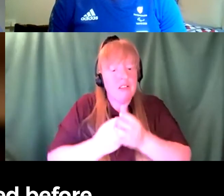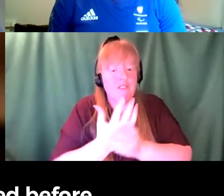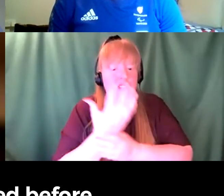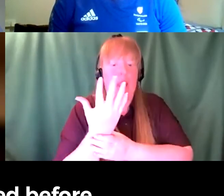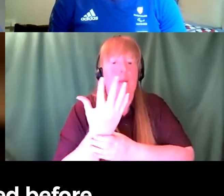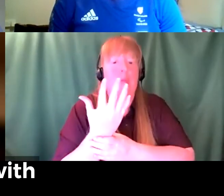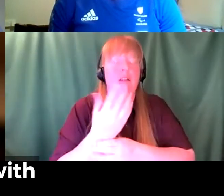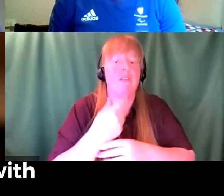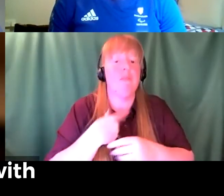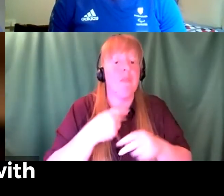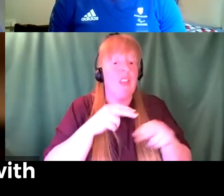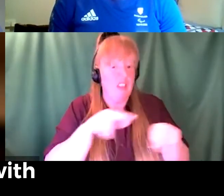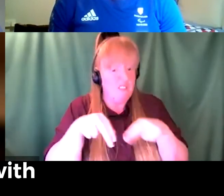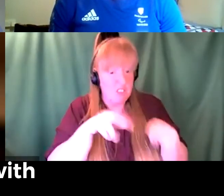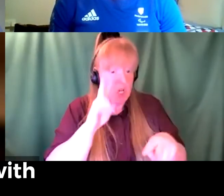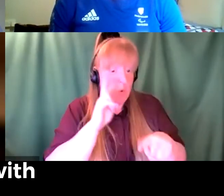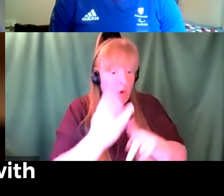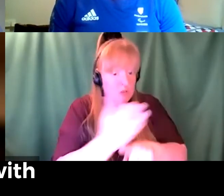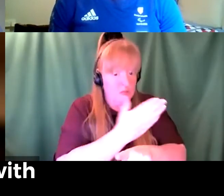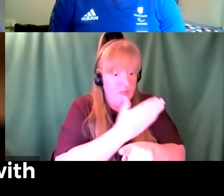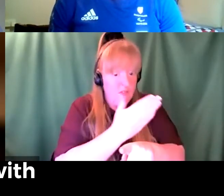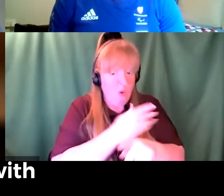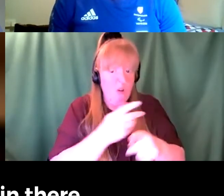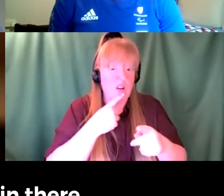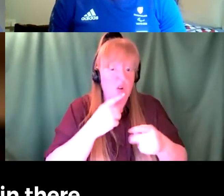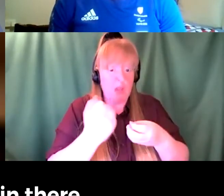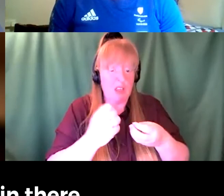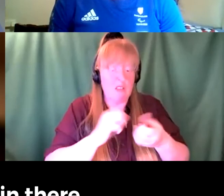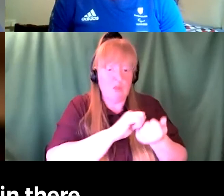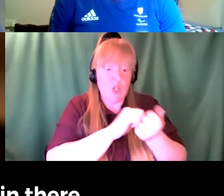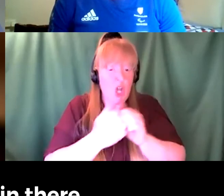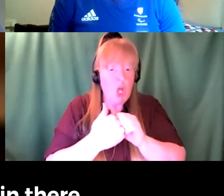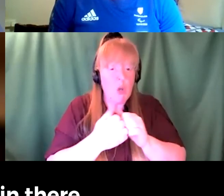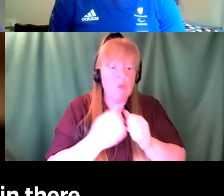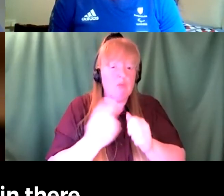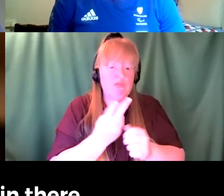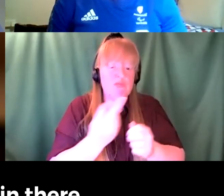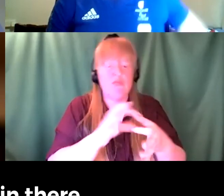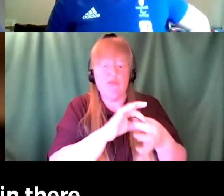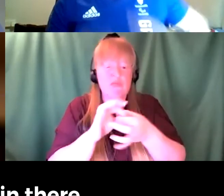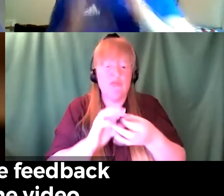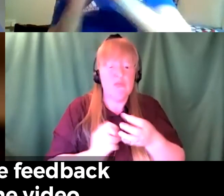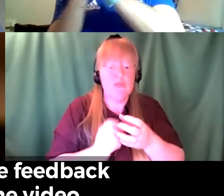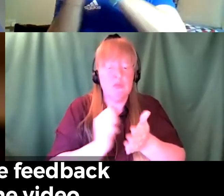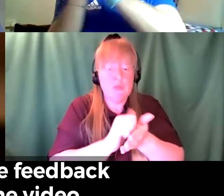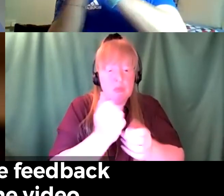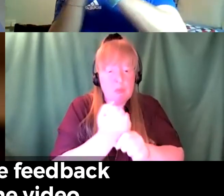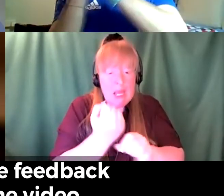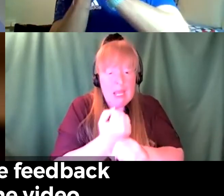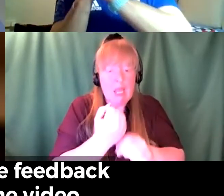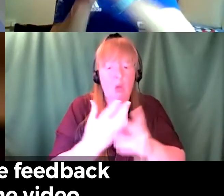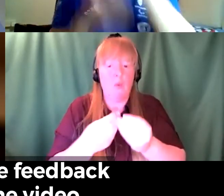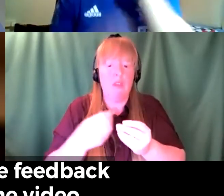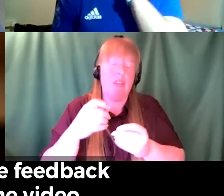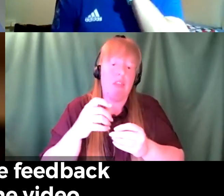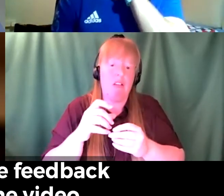watched before, that was co-produced with the Changemakers. So Kyle had his starring role in there, but also the